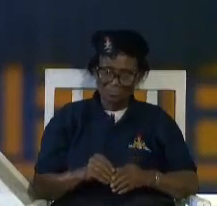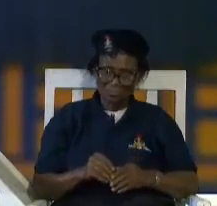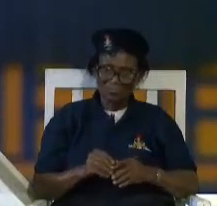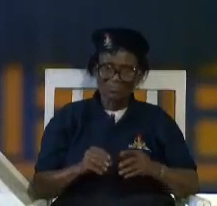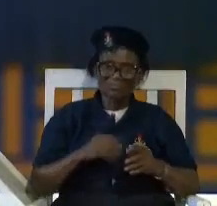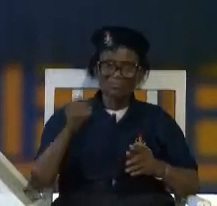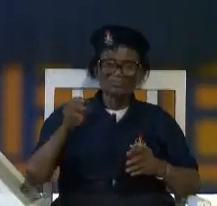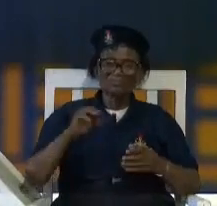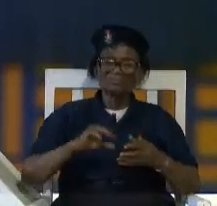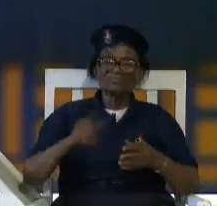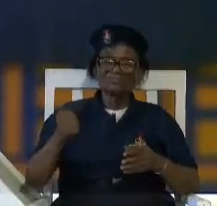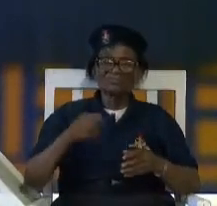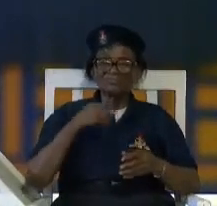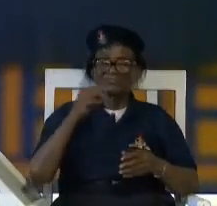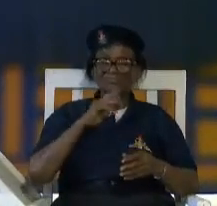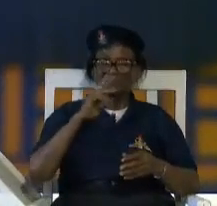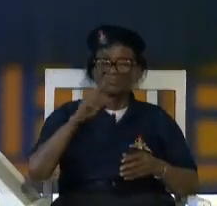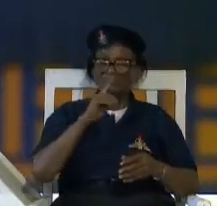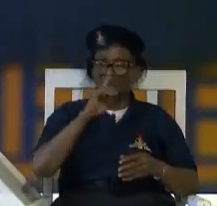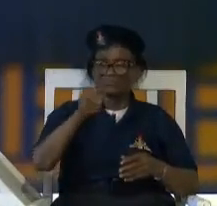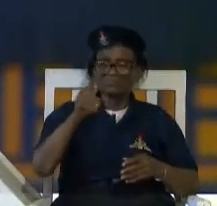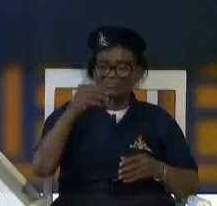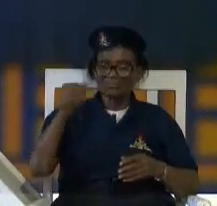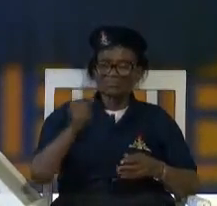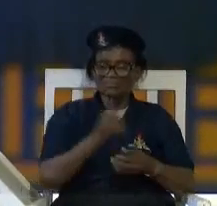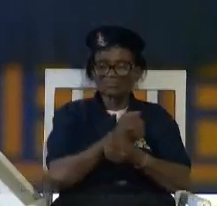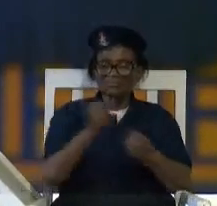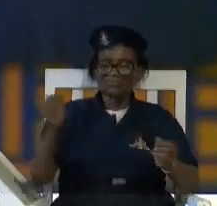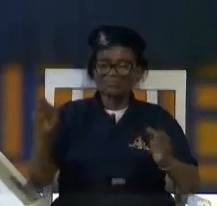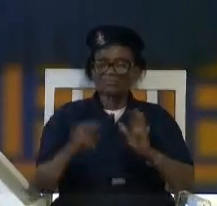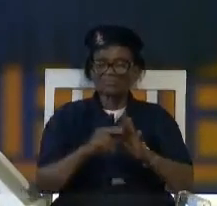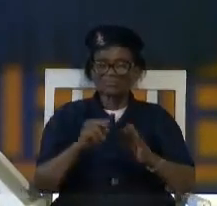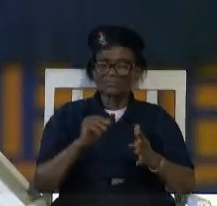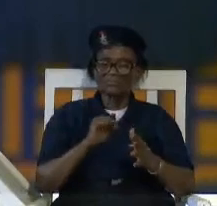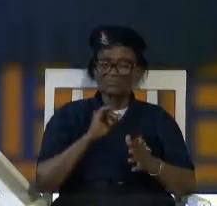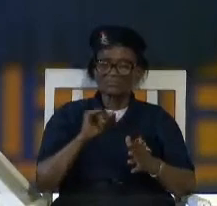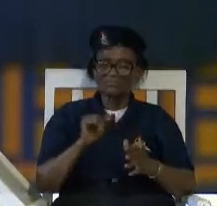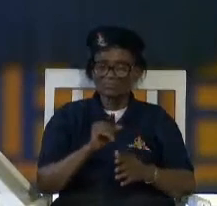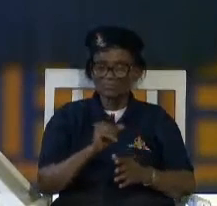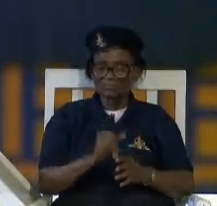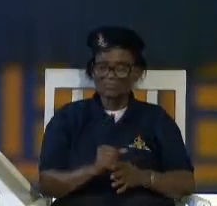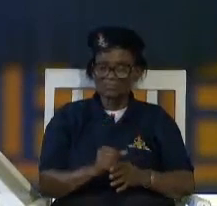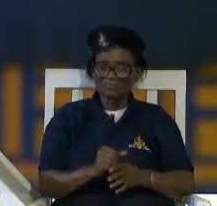are sure of our salvation, it's just that we never knew